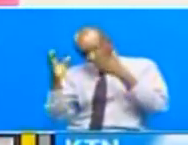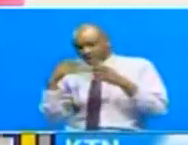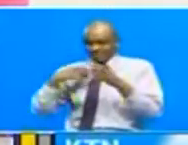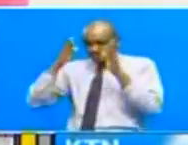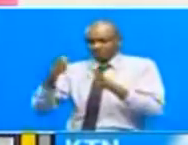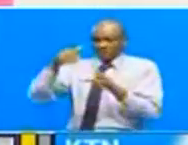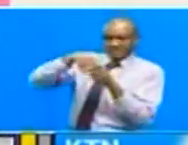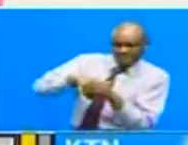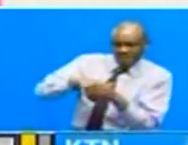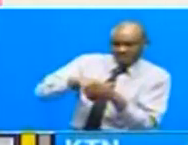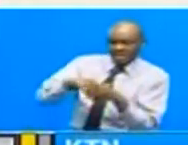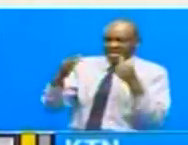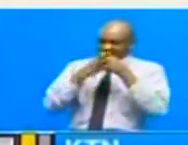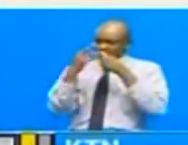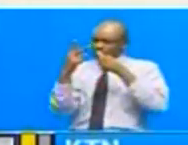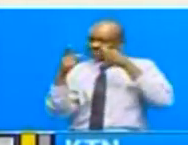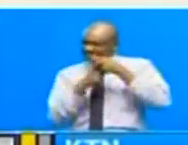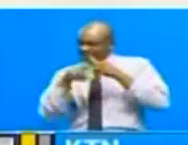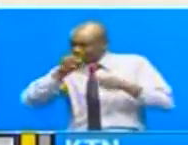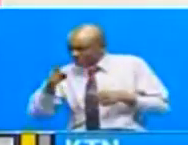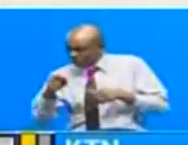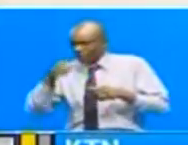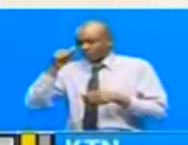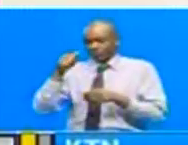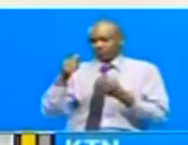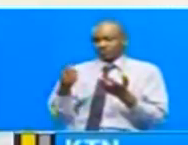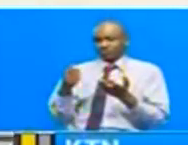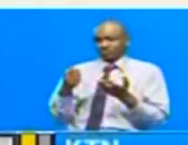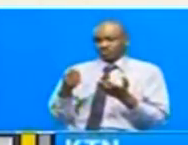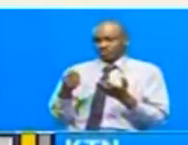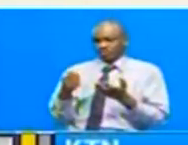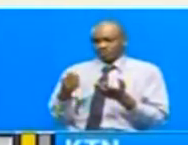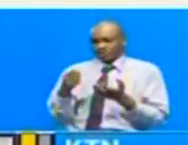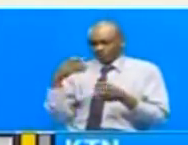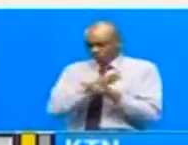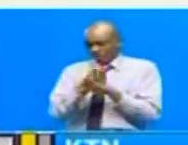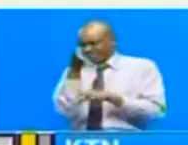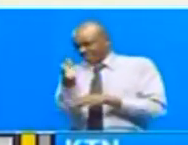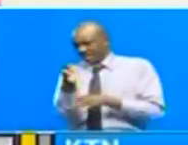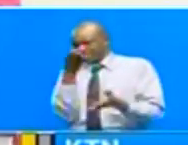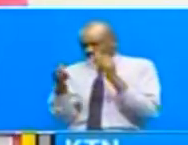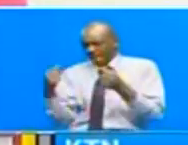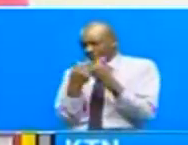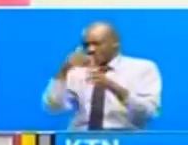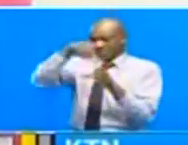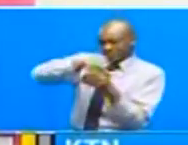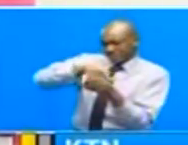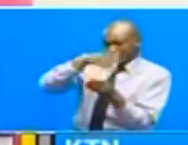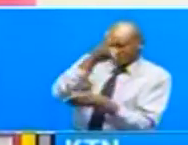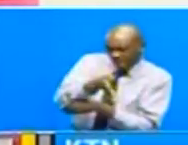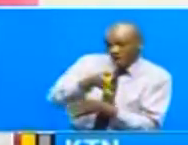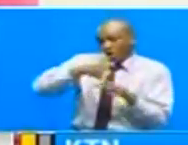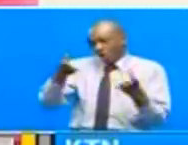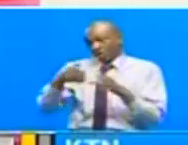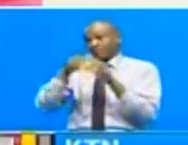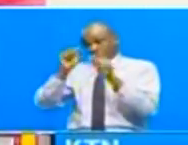sure whether this 826 million, you know, and this fraud around it was something that was done in-house, or